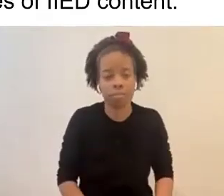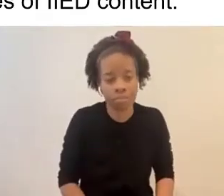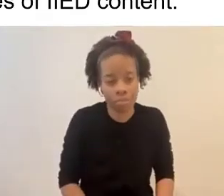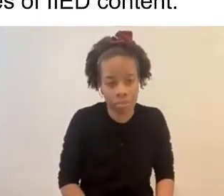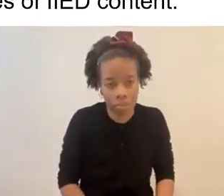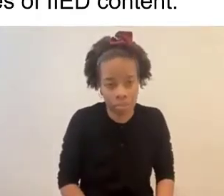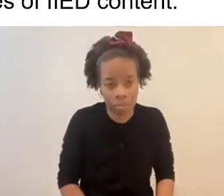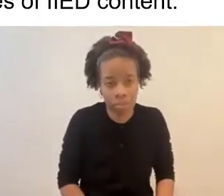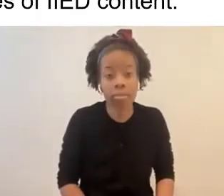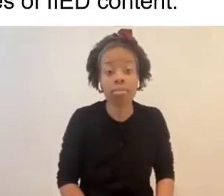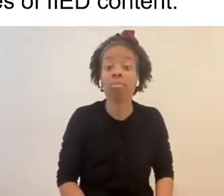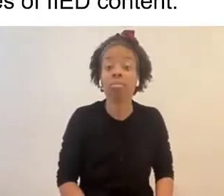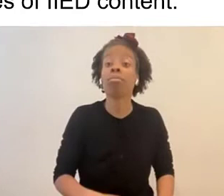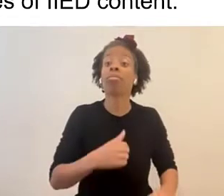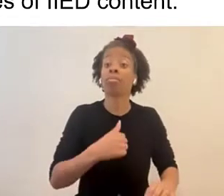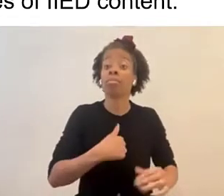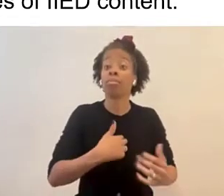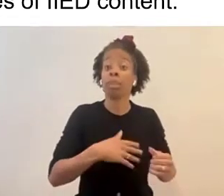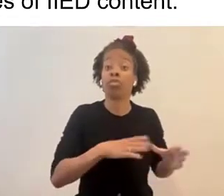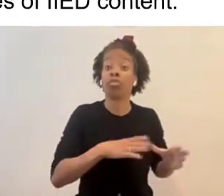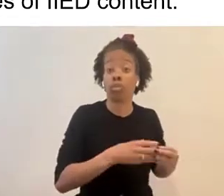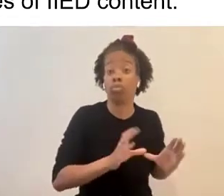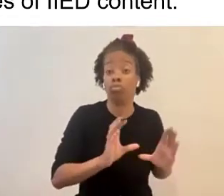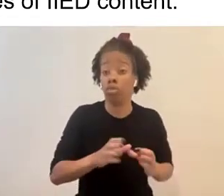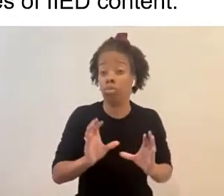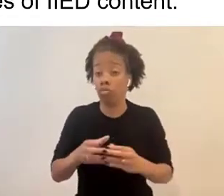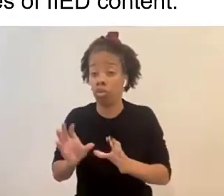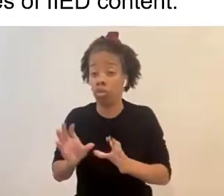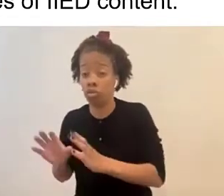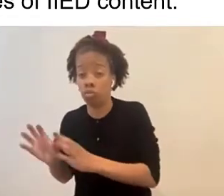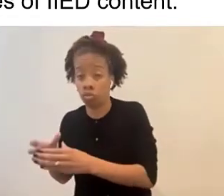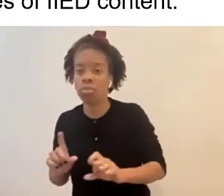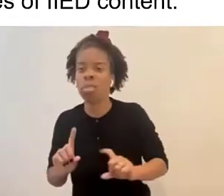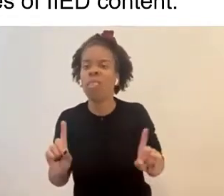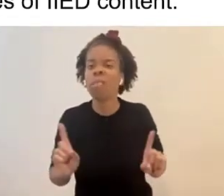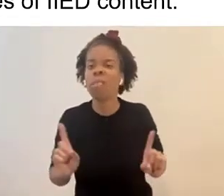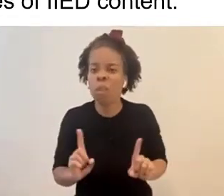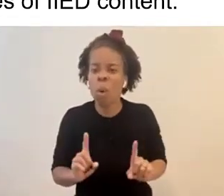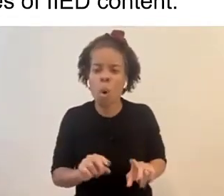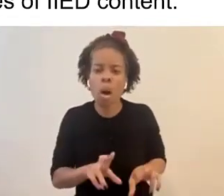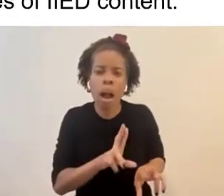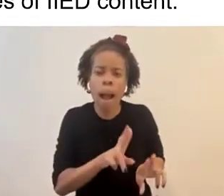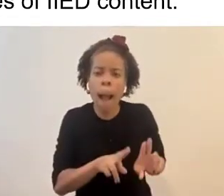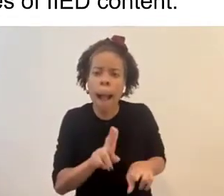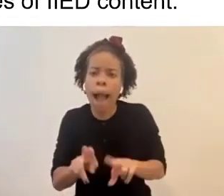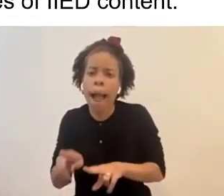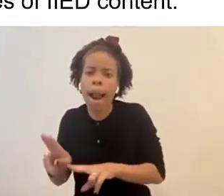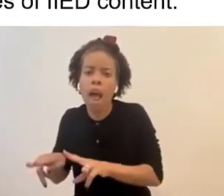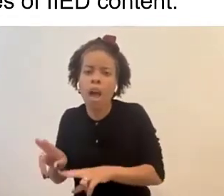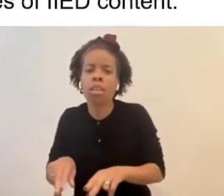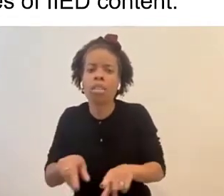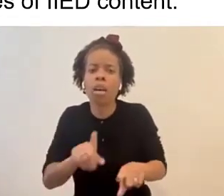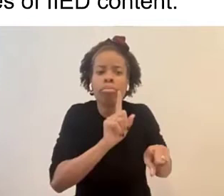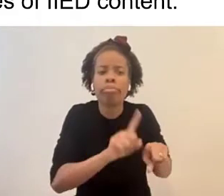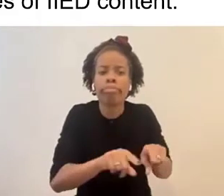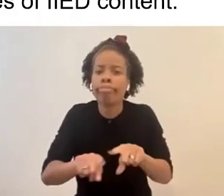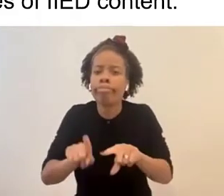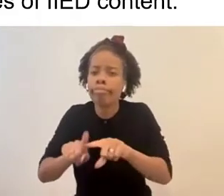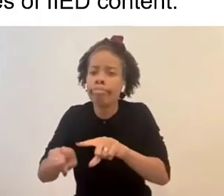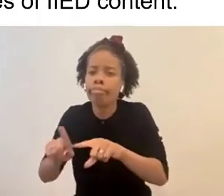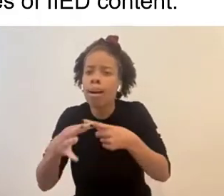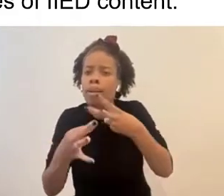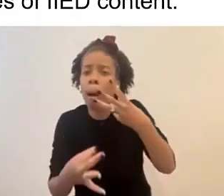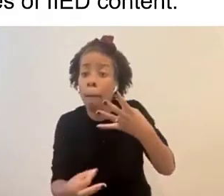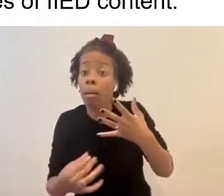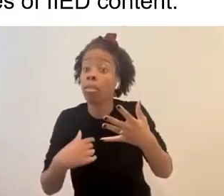we worked in small groups to analyse four samples of IIED content that we've actually published. And